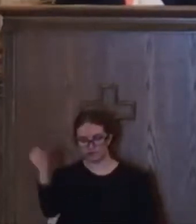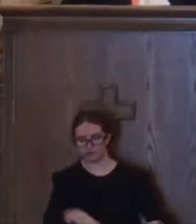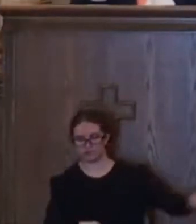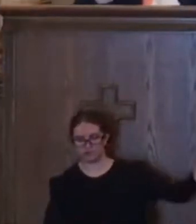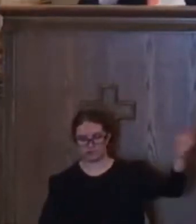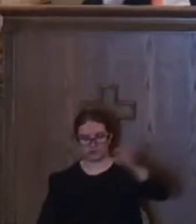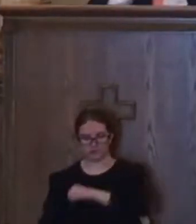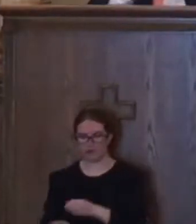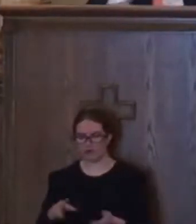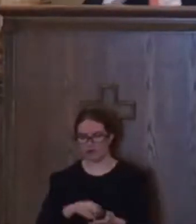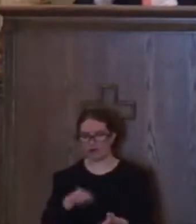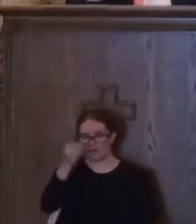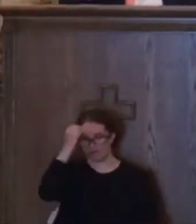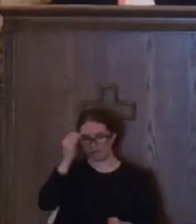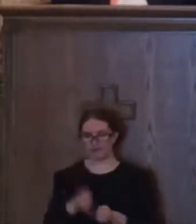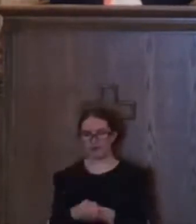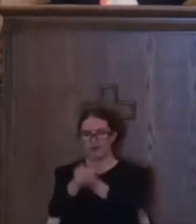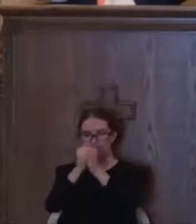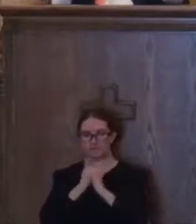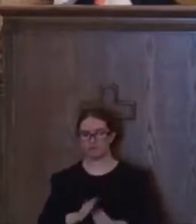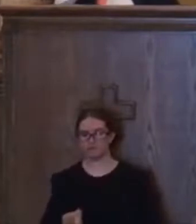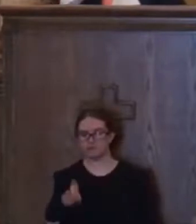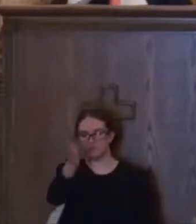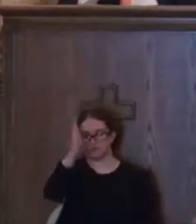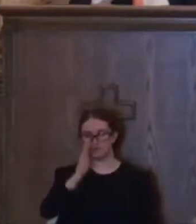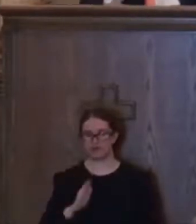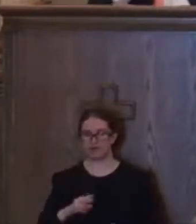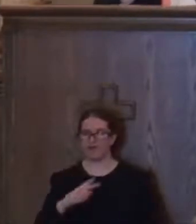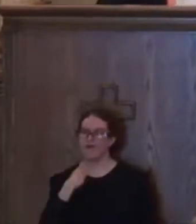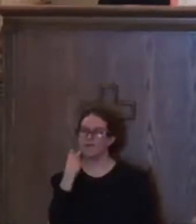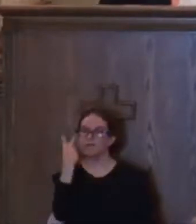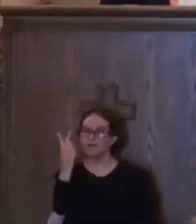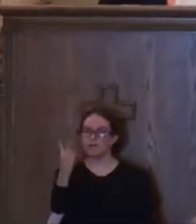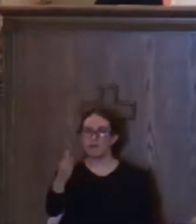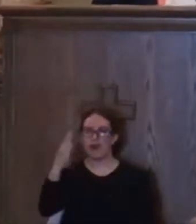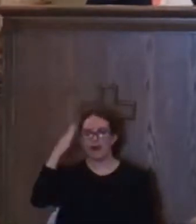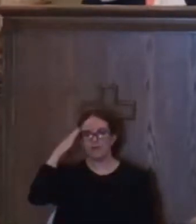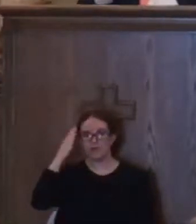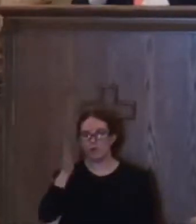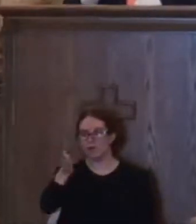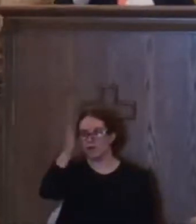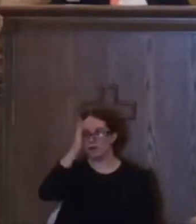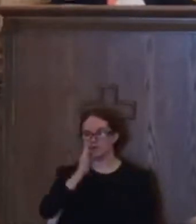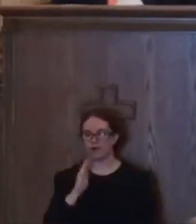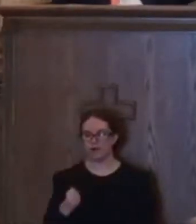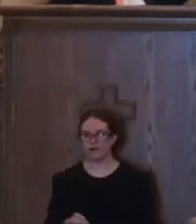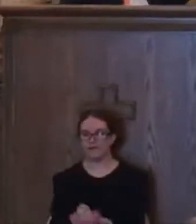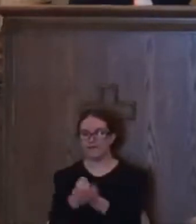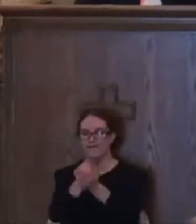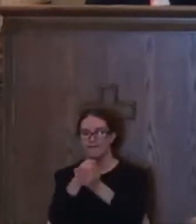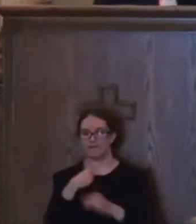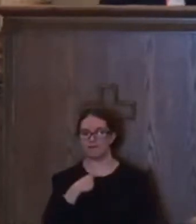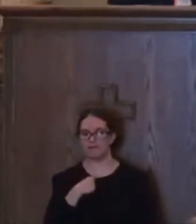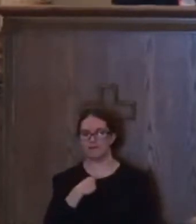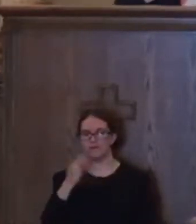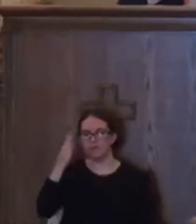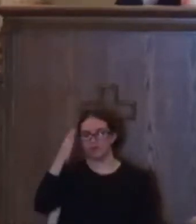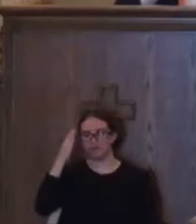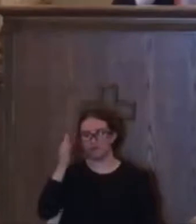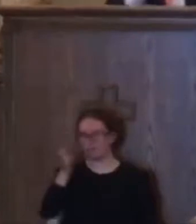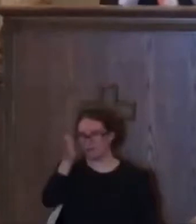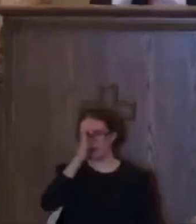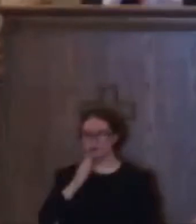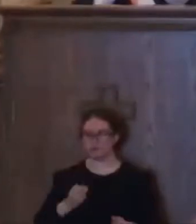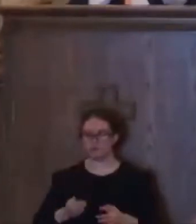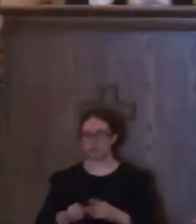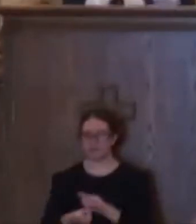learning how to worship God. Lift up your voice and say, I know that God's going to help me. I know God's going to bring